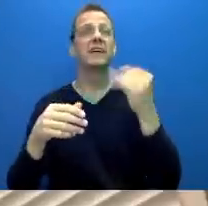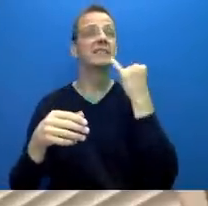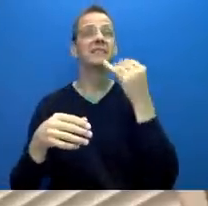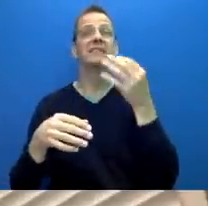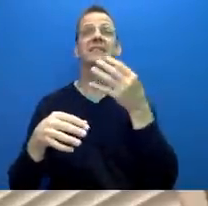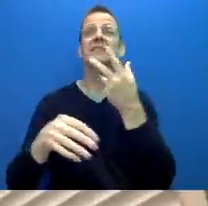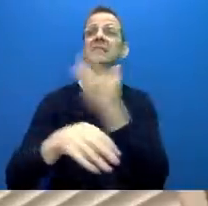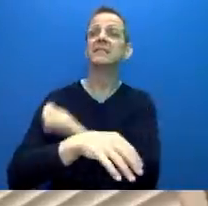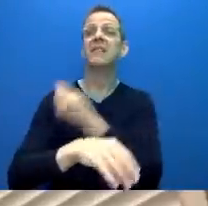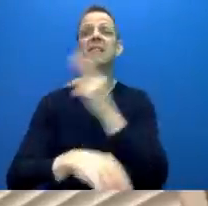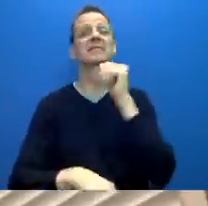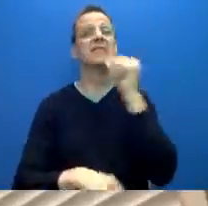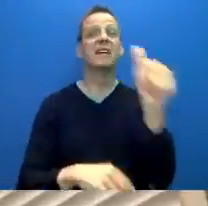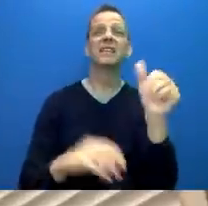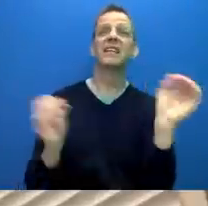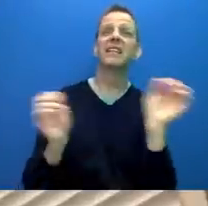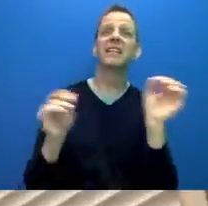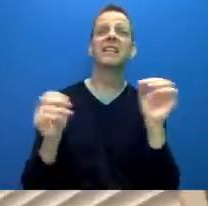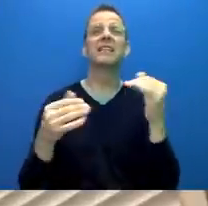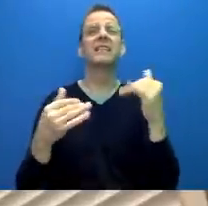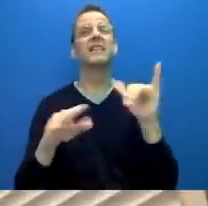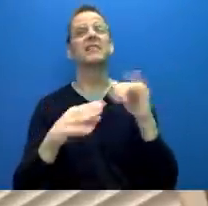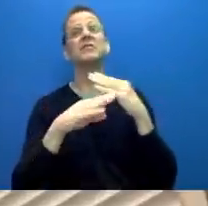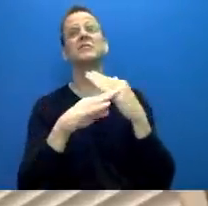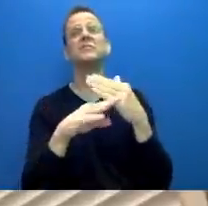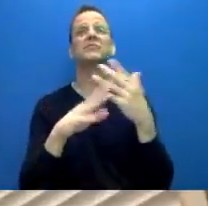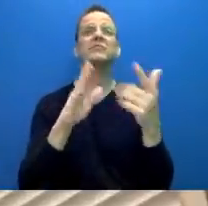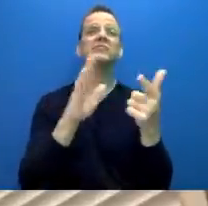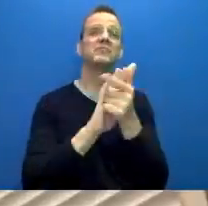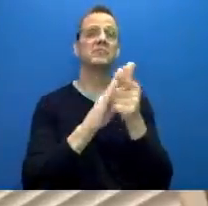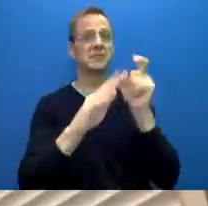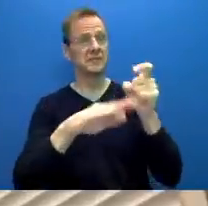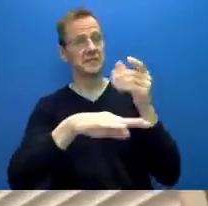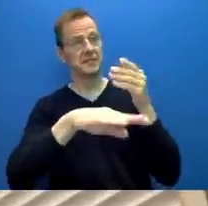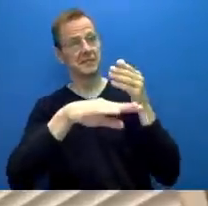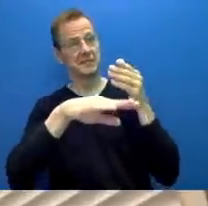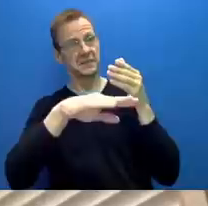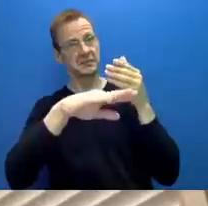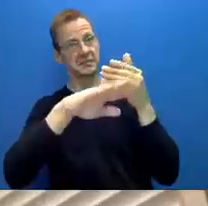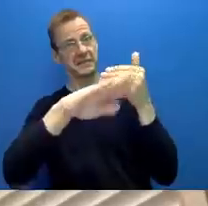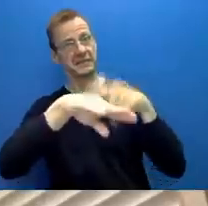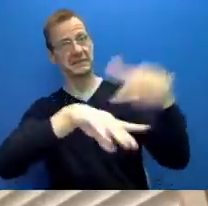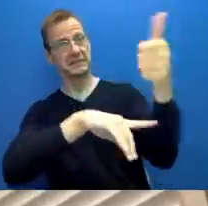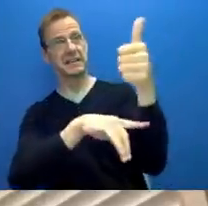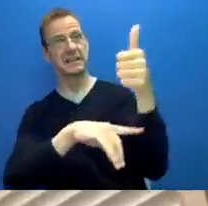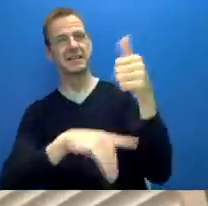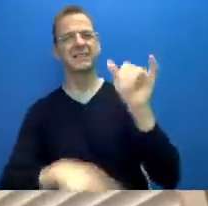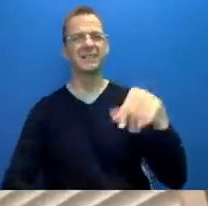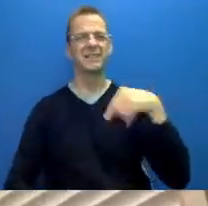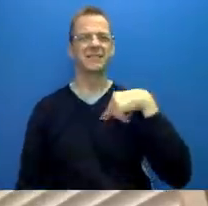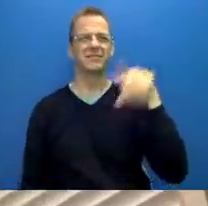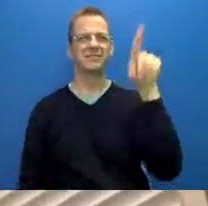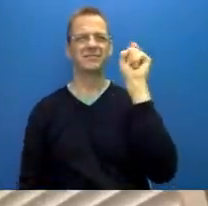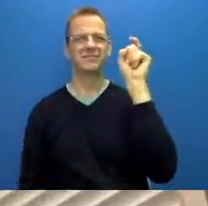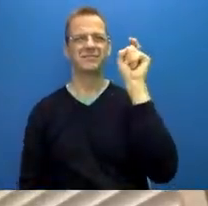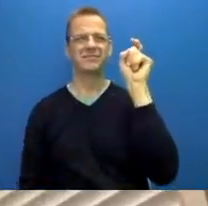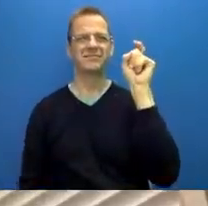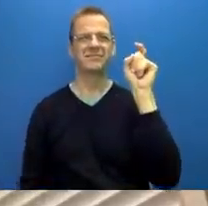consequently, this is really going to be a death knell for a lot of bars and restaurants. And then